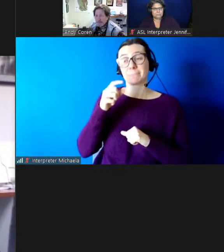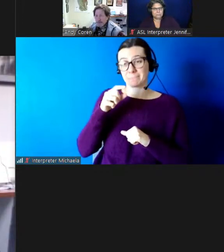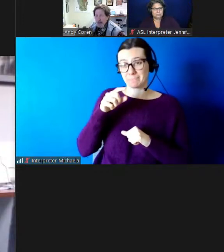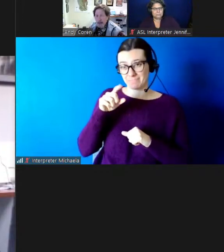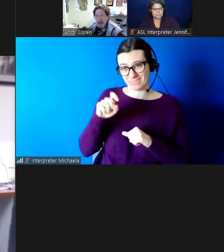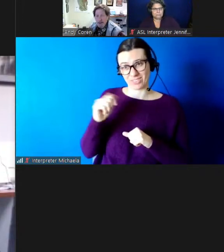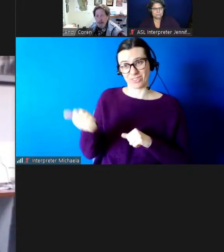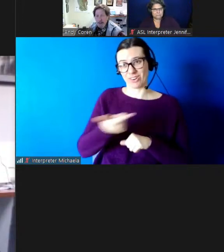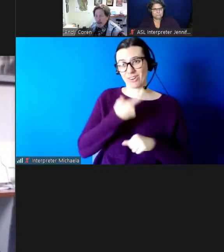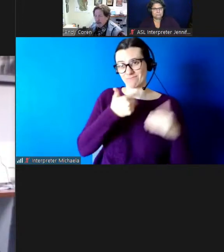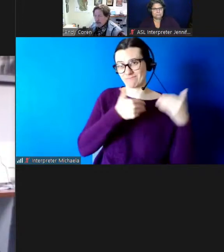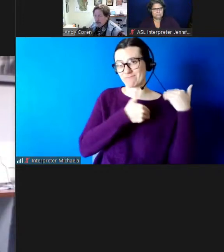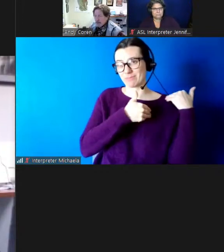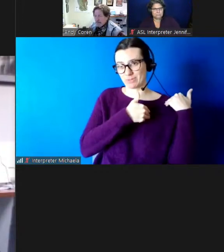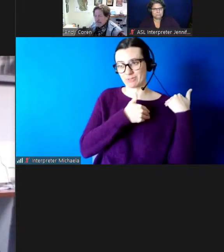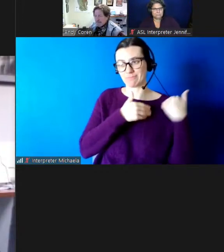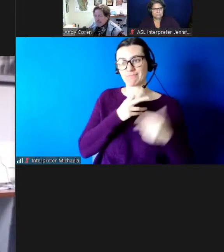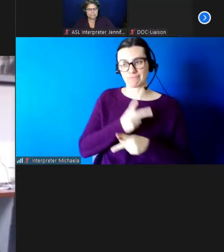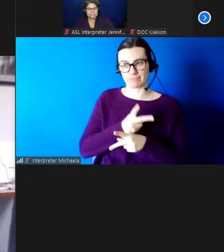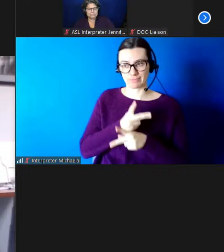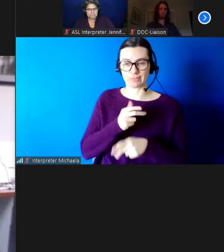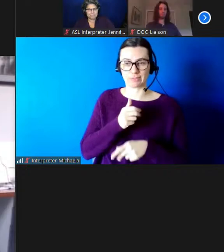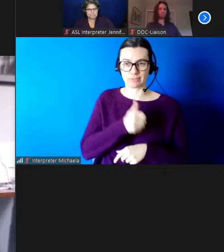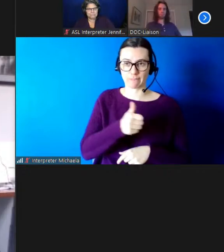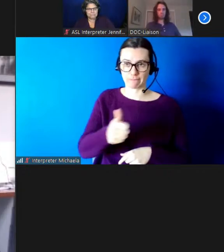themselves. With that, I'll close.